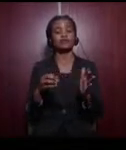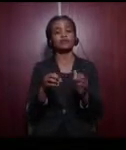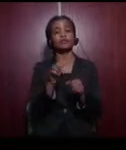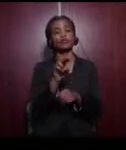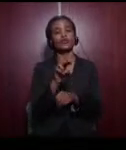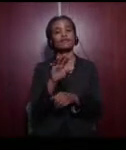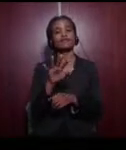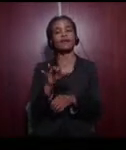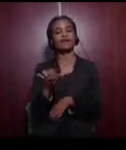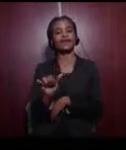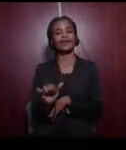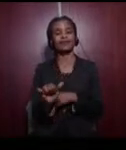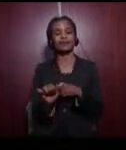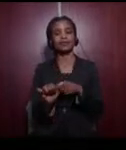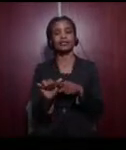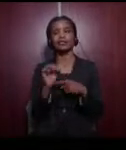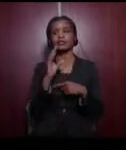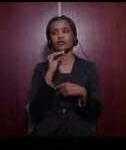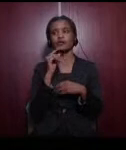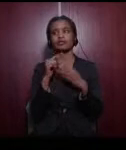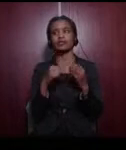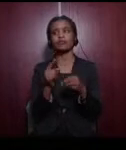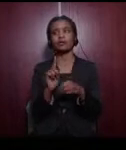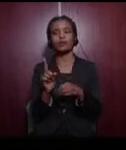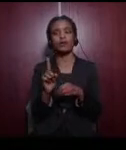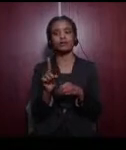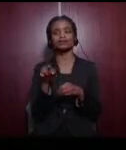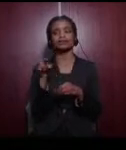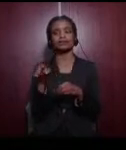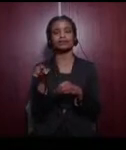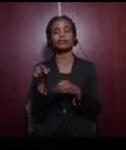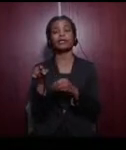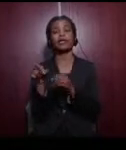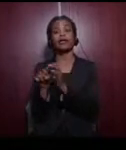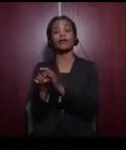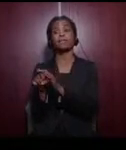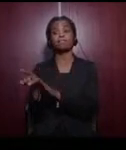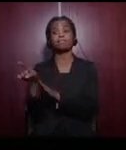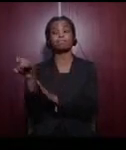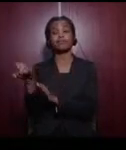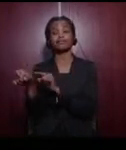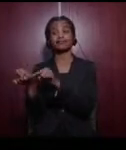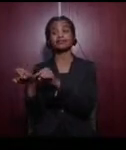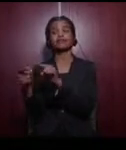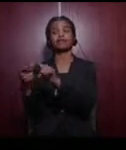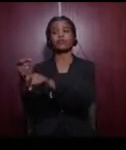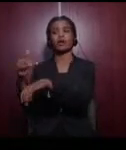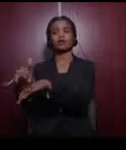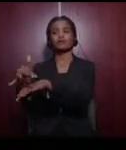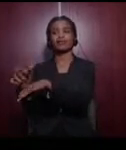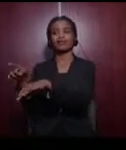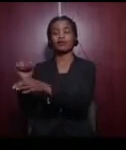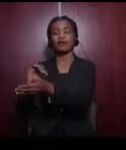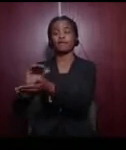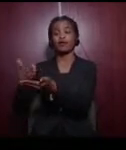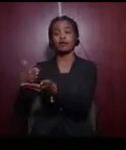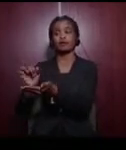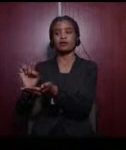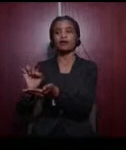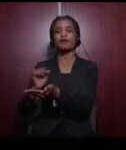25A, which talks about the Refugee Relief Fund, I would like to kindly plead that may you also please do